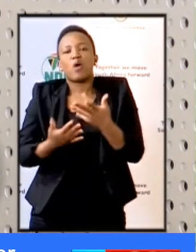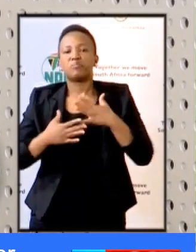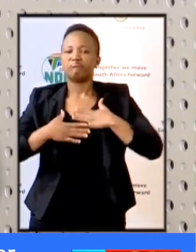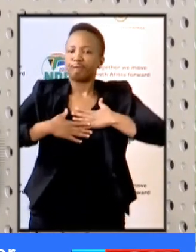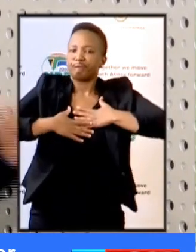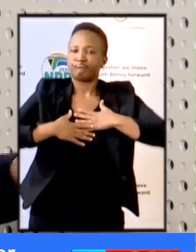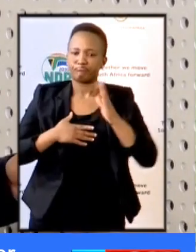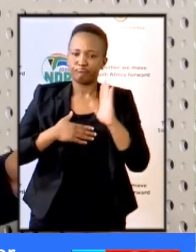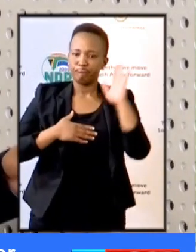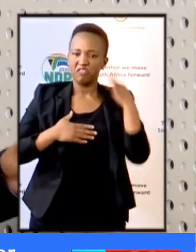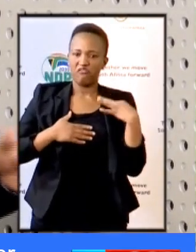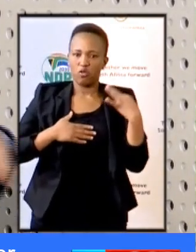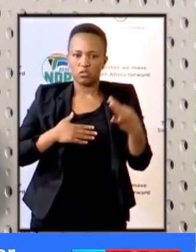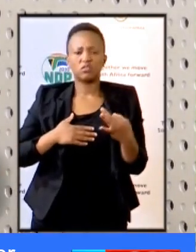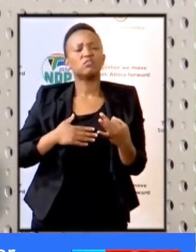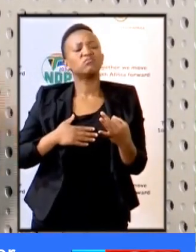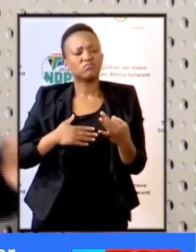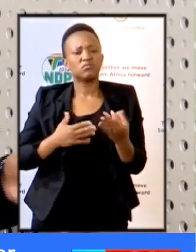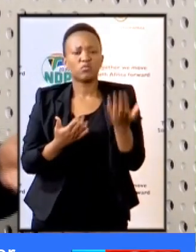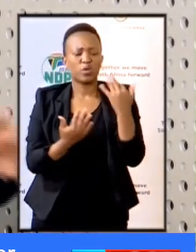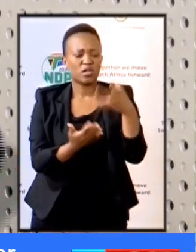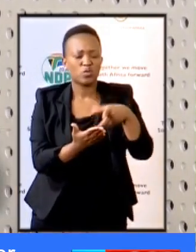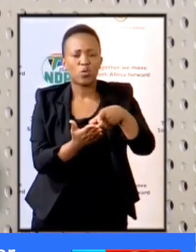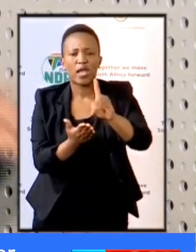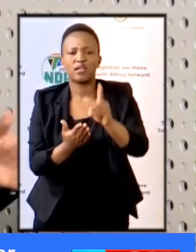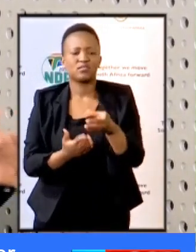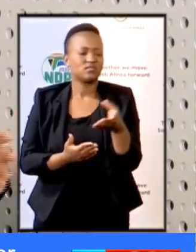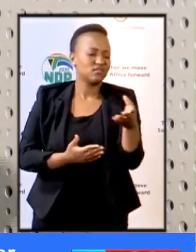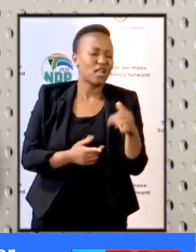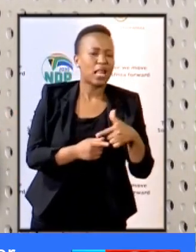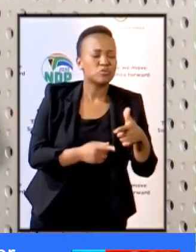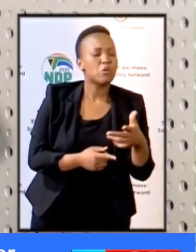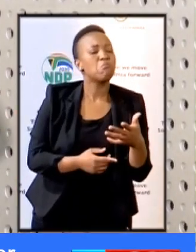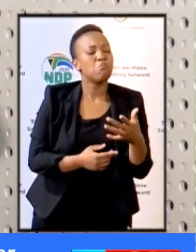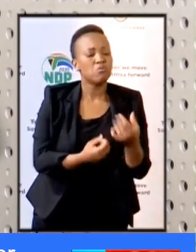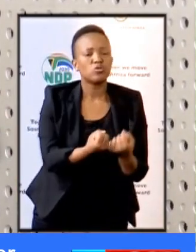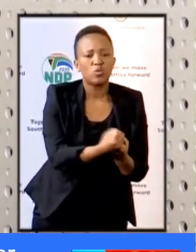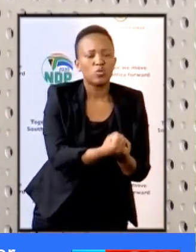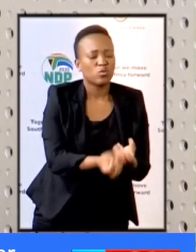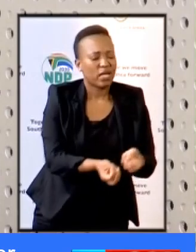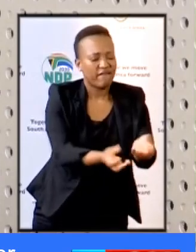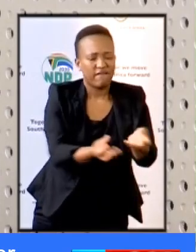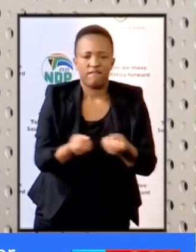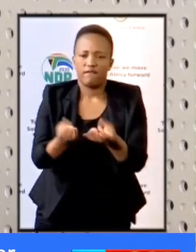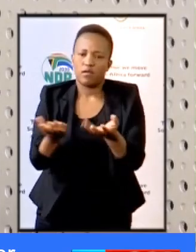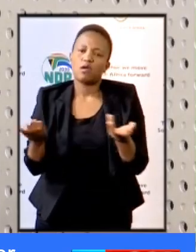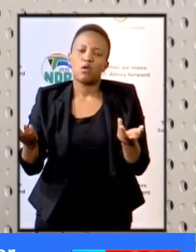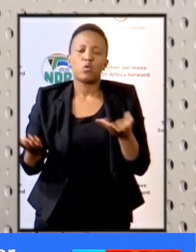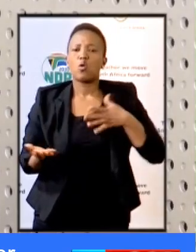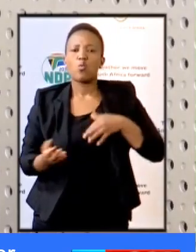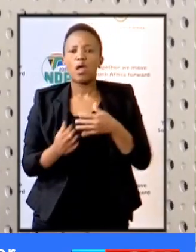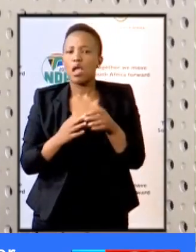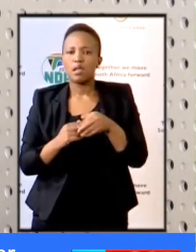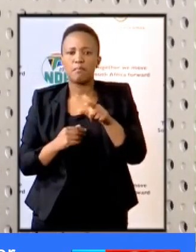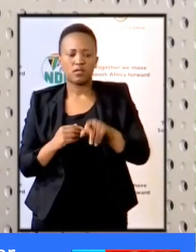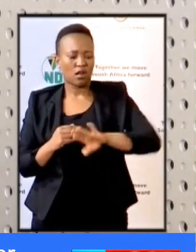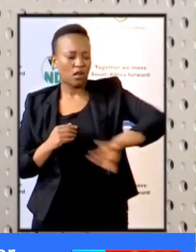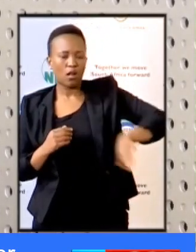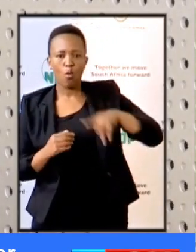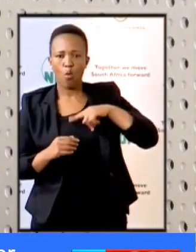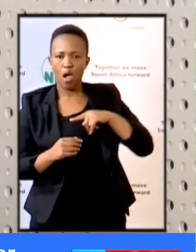say, come donate a laptop here or there, so that no one must be left behind.